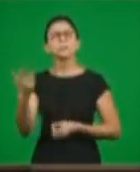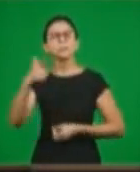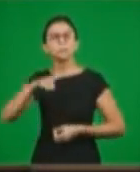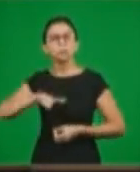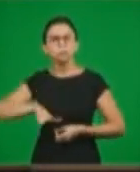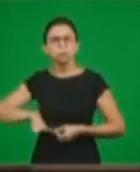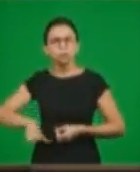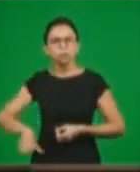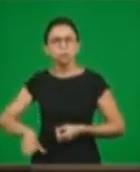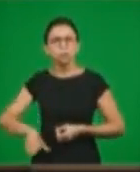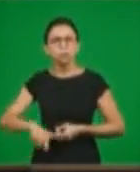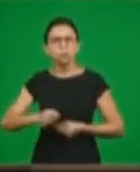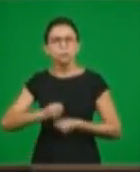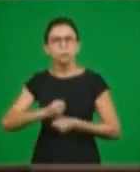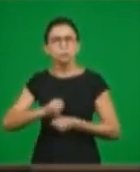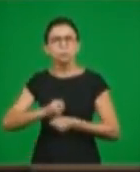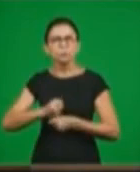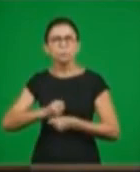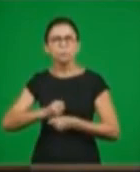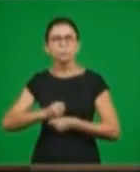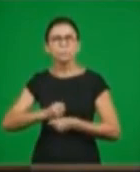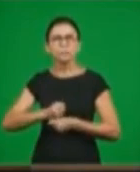So